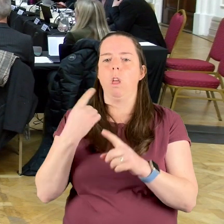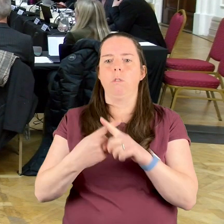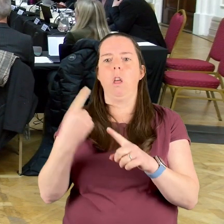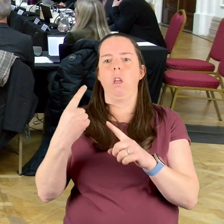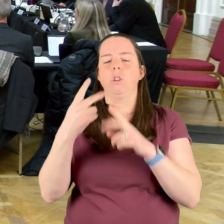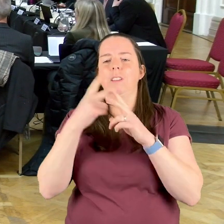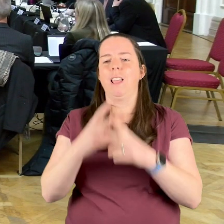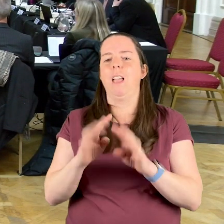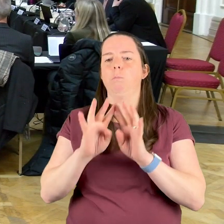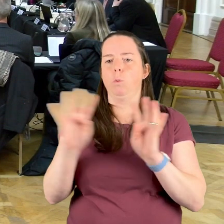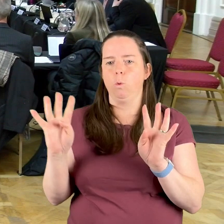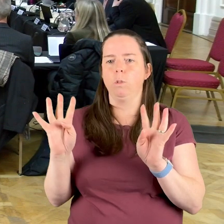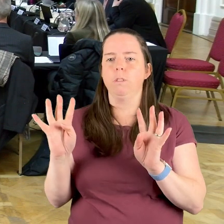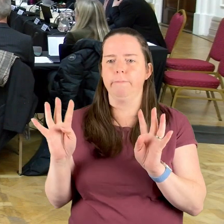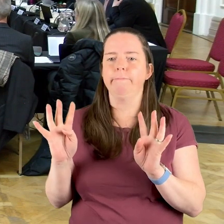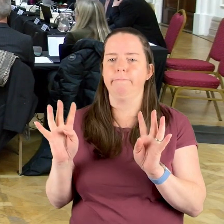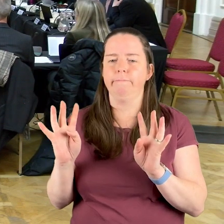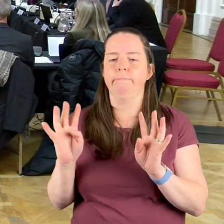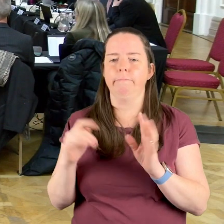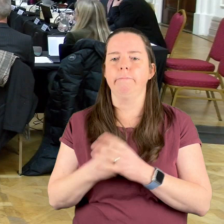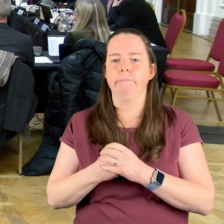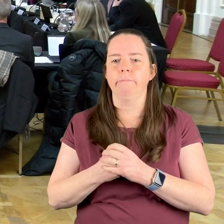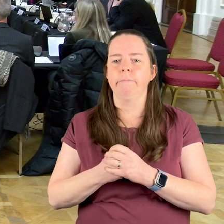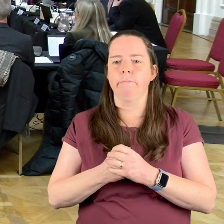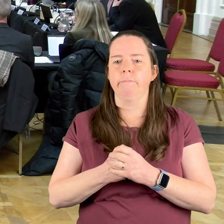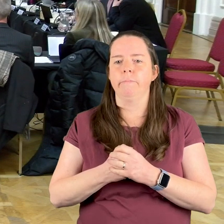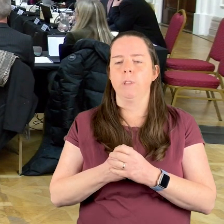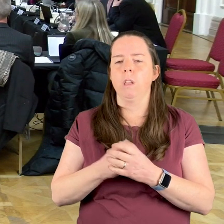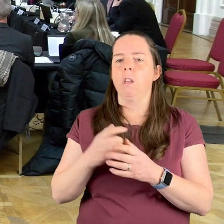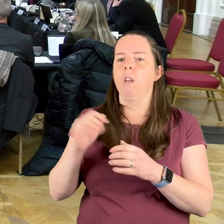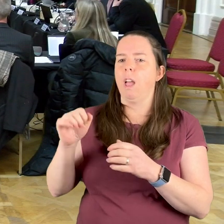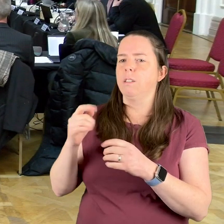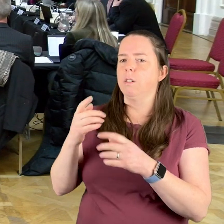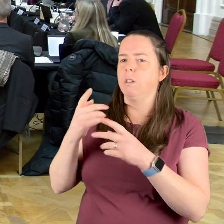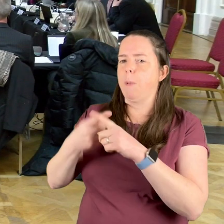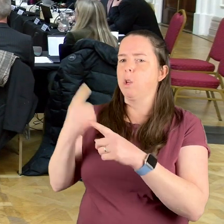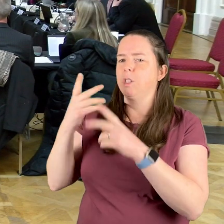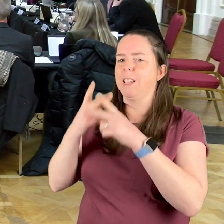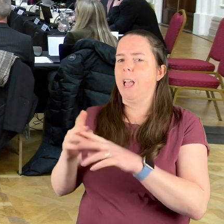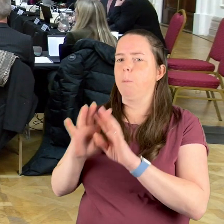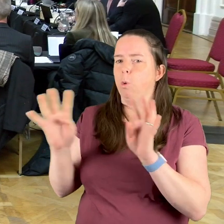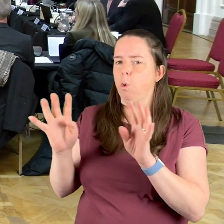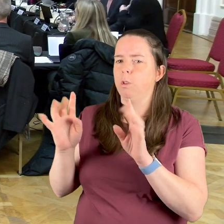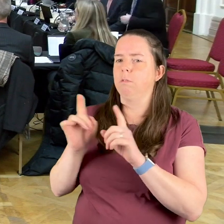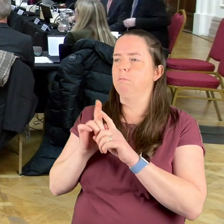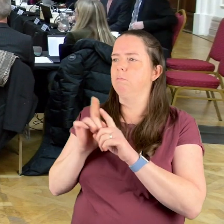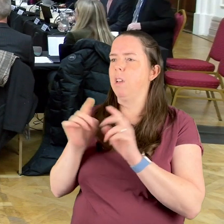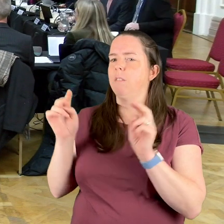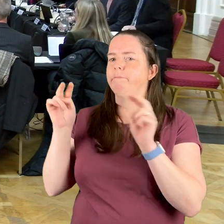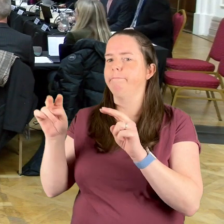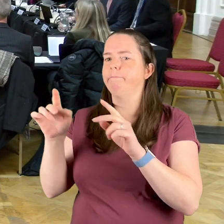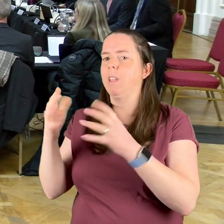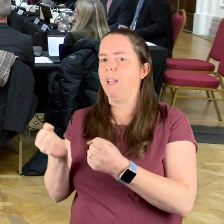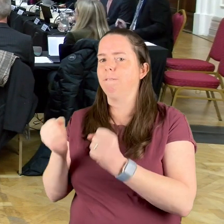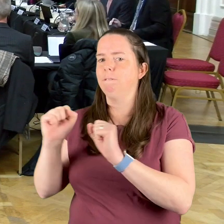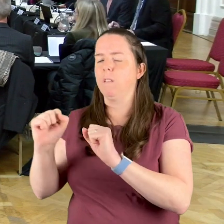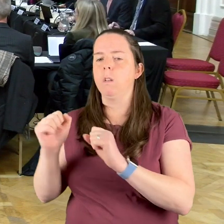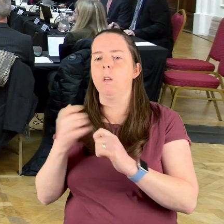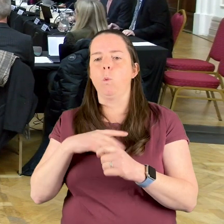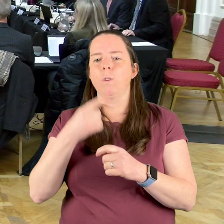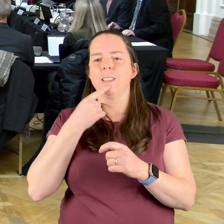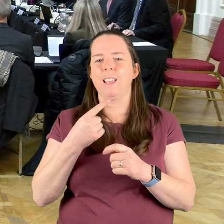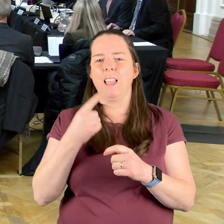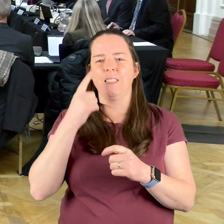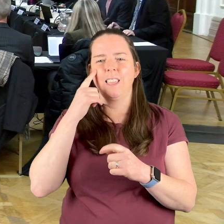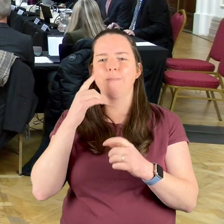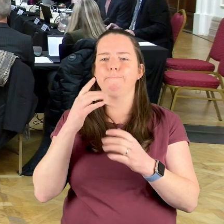the UEC. The Urgent Emergency Care Board. Yes. Yes, an Emergency Care Board in terms of oversight of that. But what